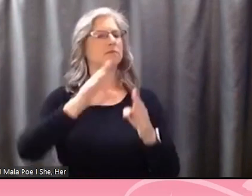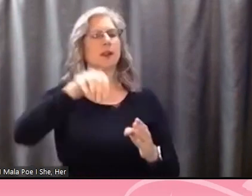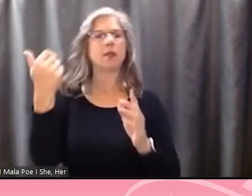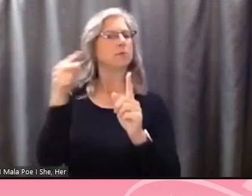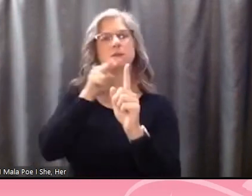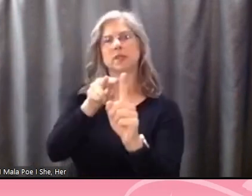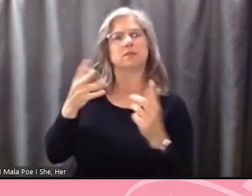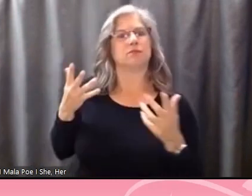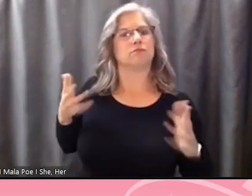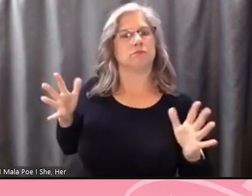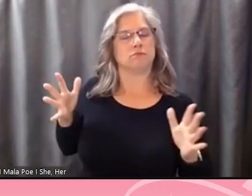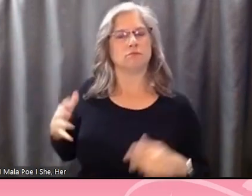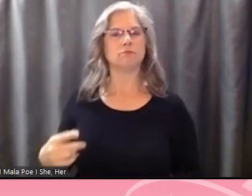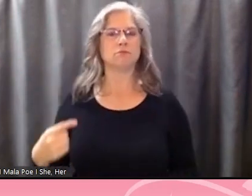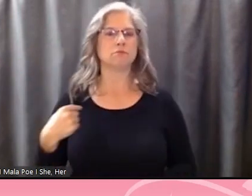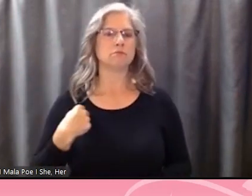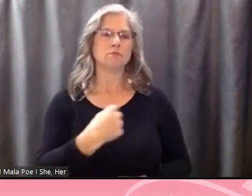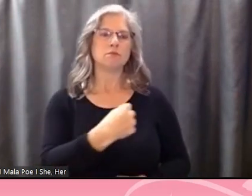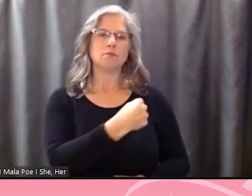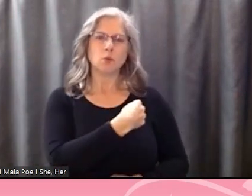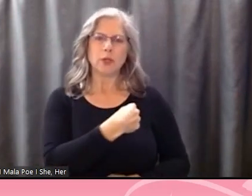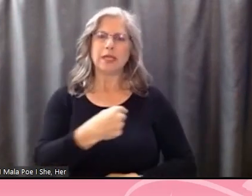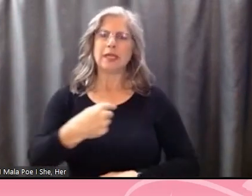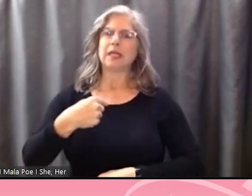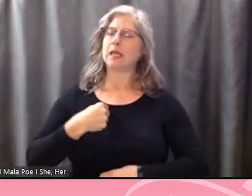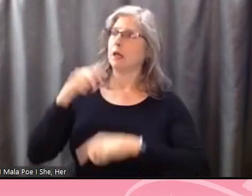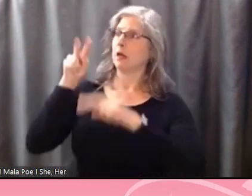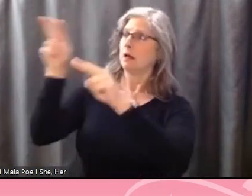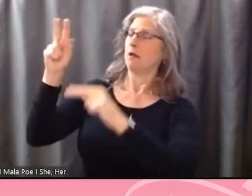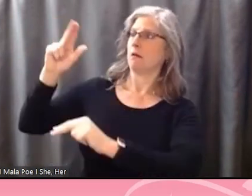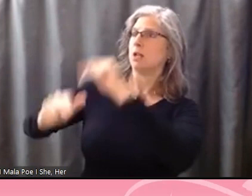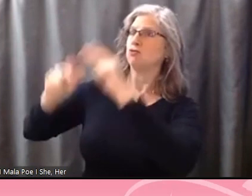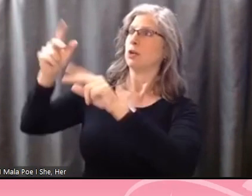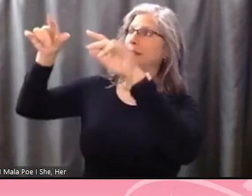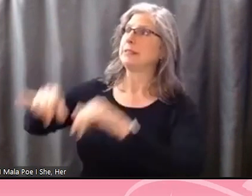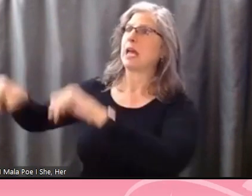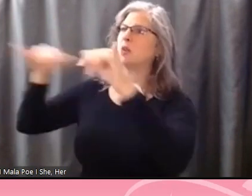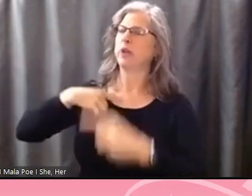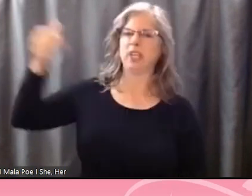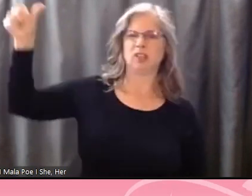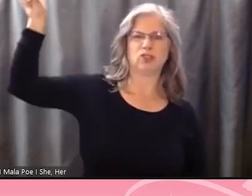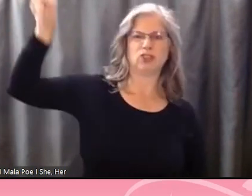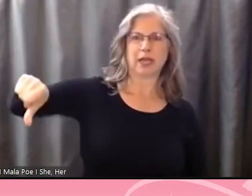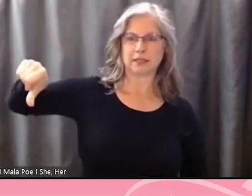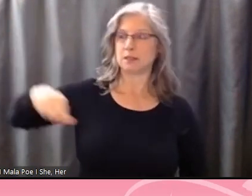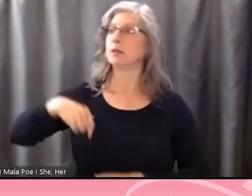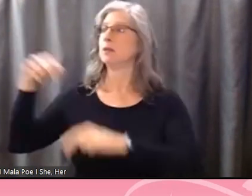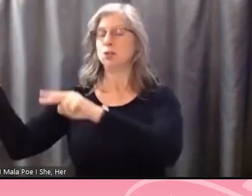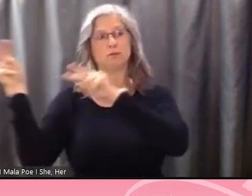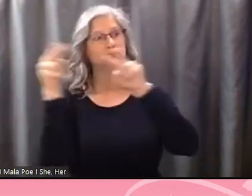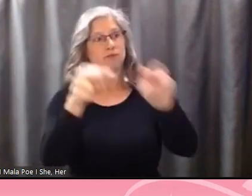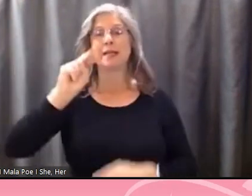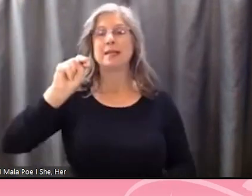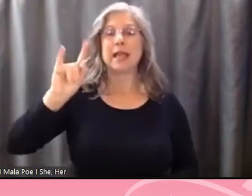perspective where we reject the constructs of standardization and the native speaker as a